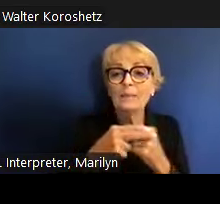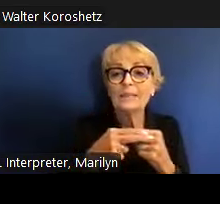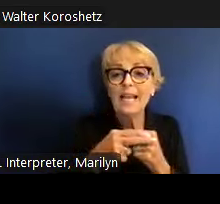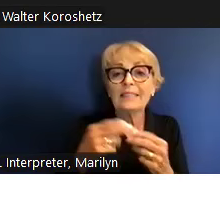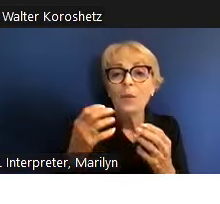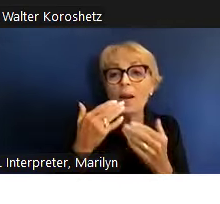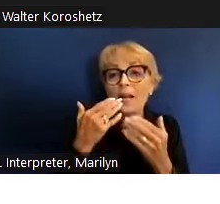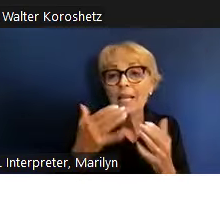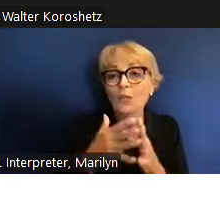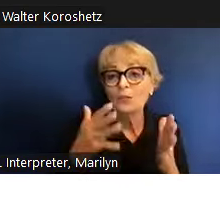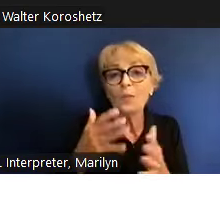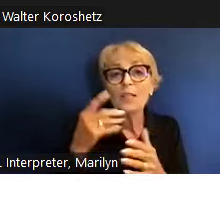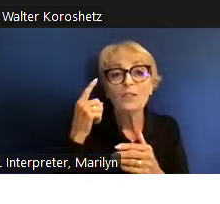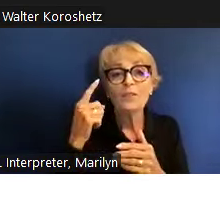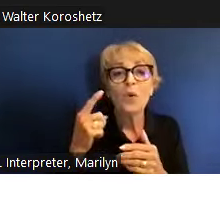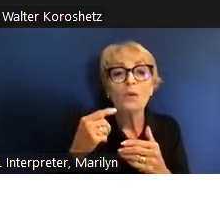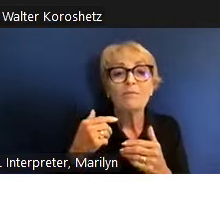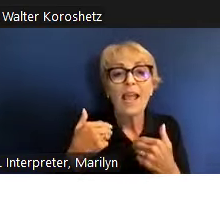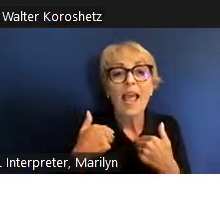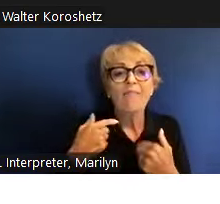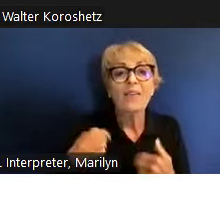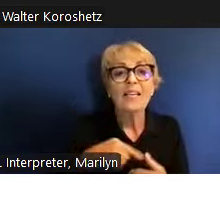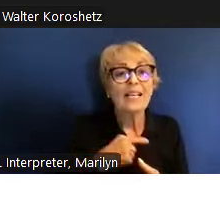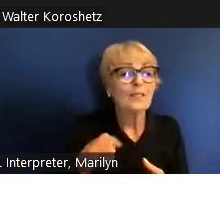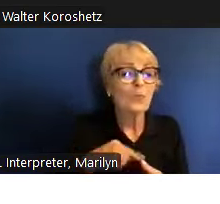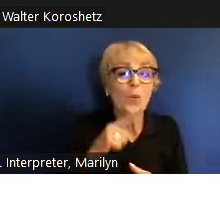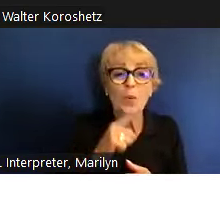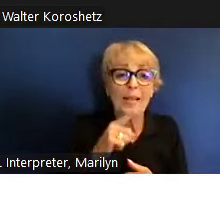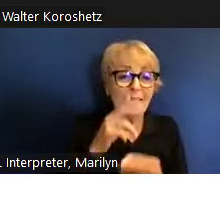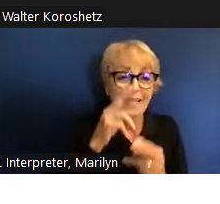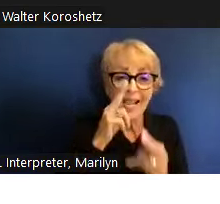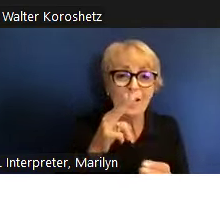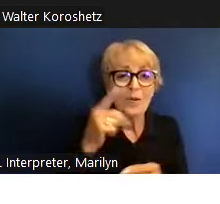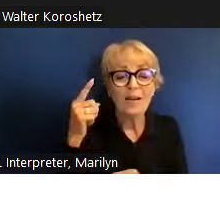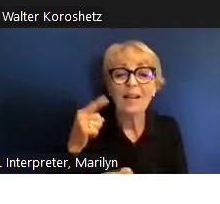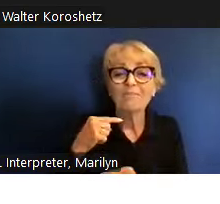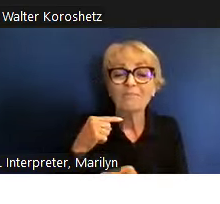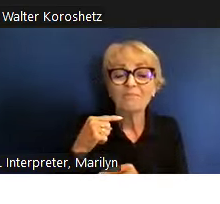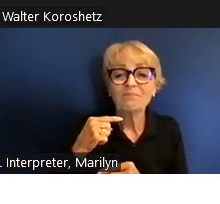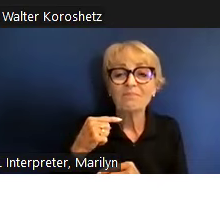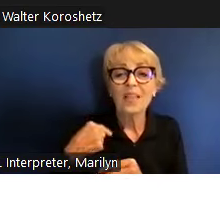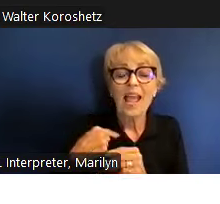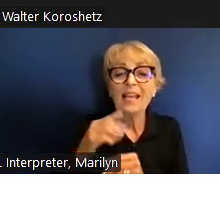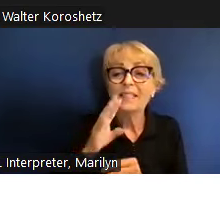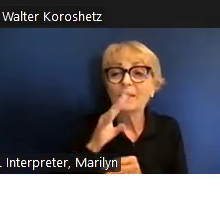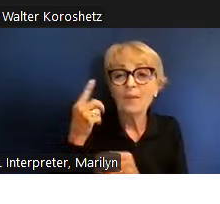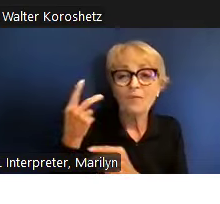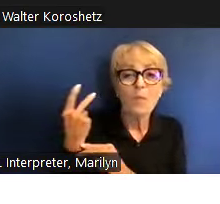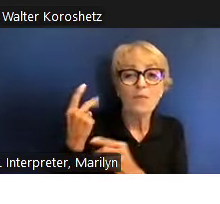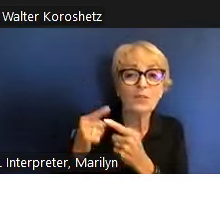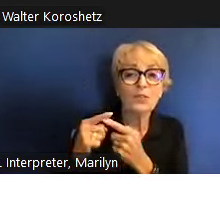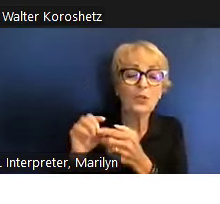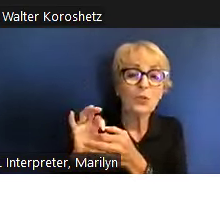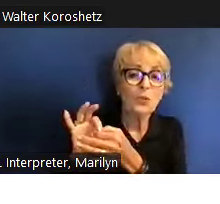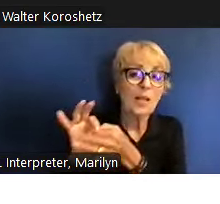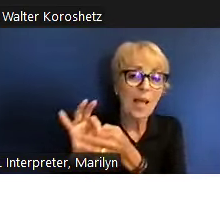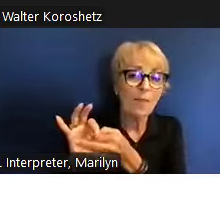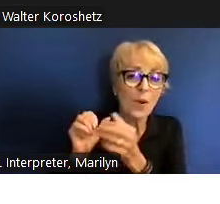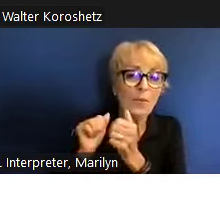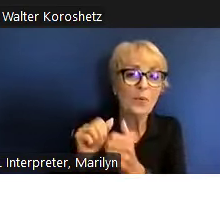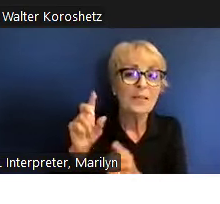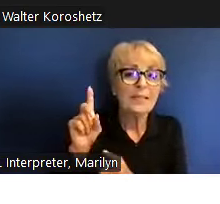thank you so much for having us. We're really honored, I think I speak for both of us, to collaborate here with Disability Network. I'm